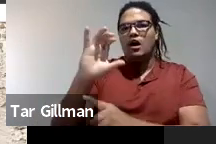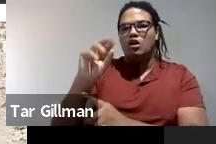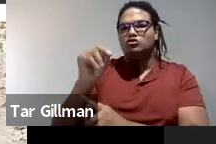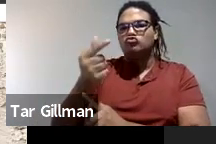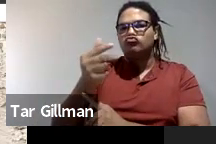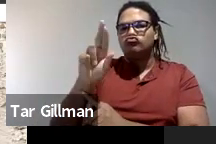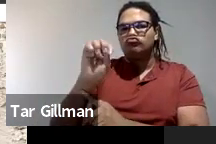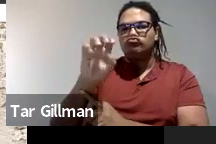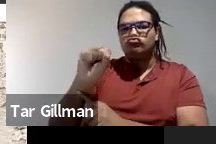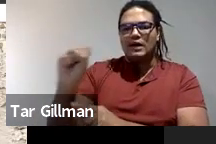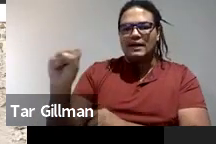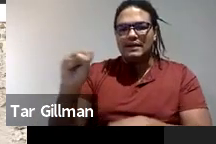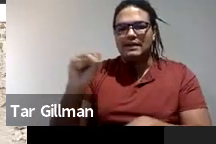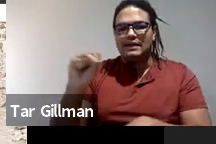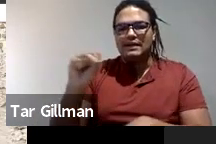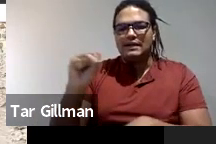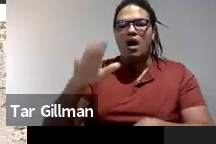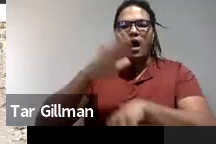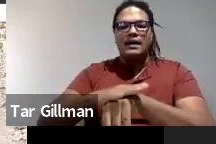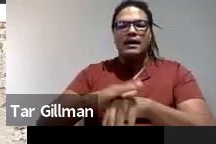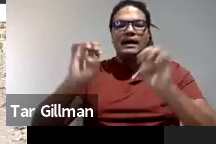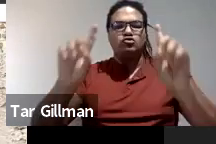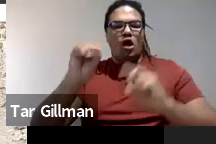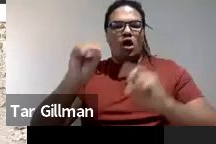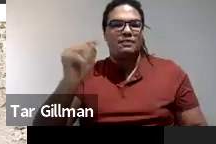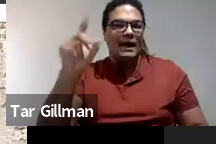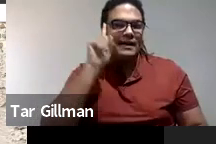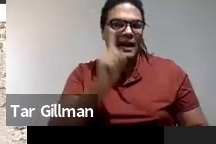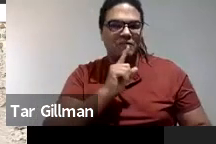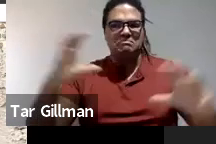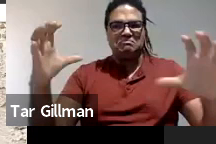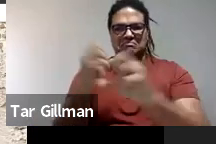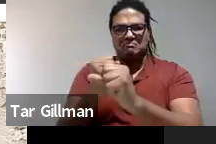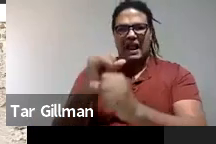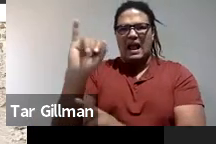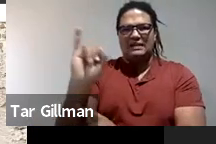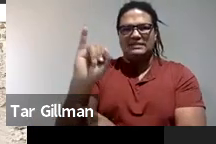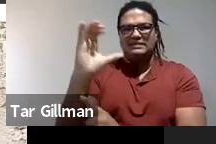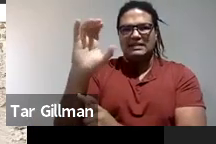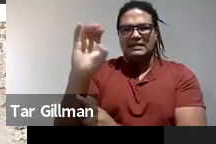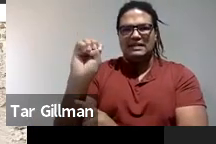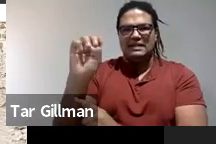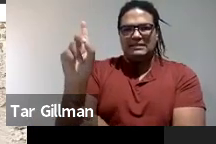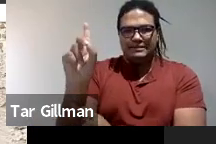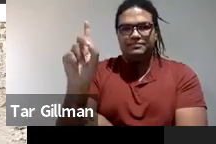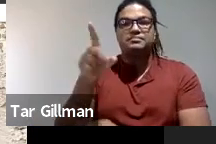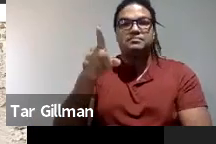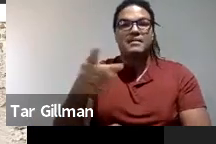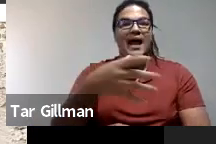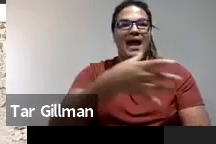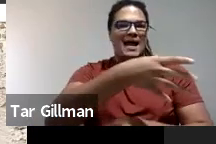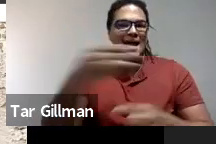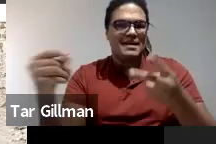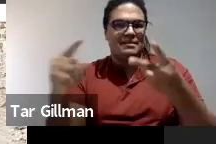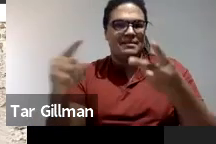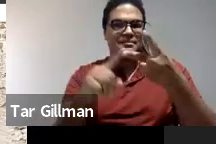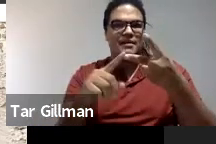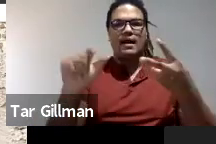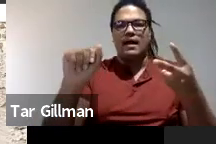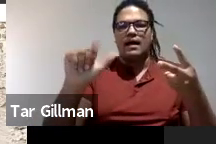called the International Congress on the Education for the Deaf. It's the ICED.